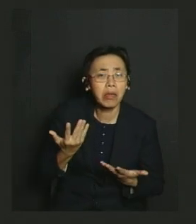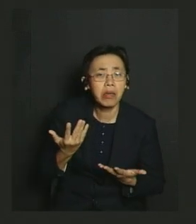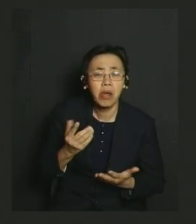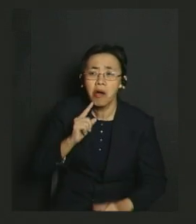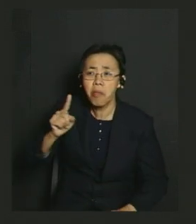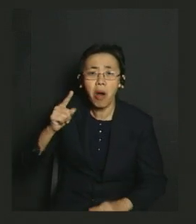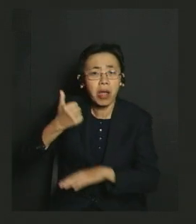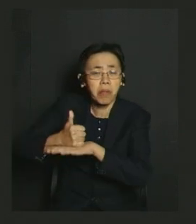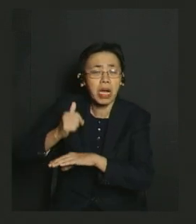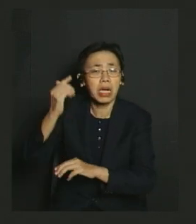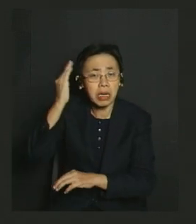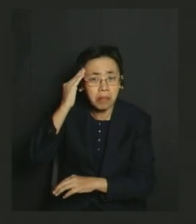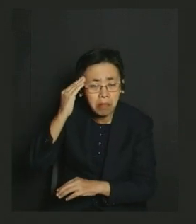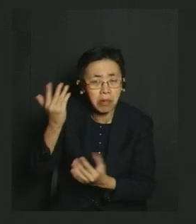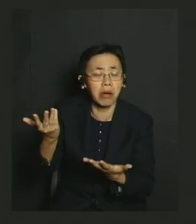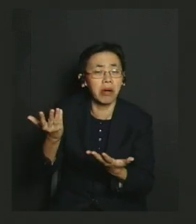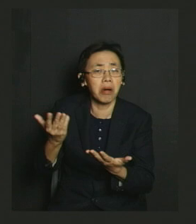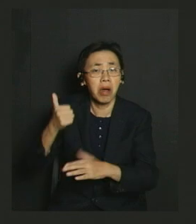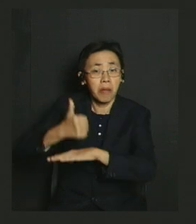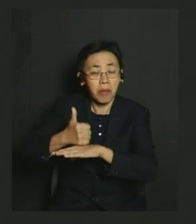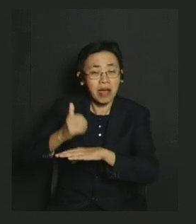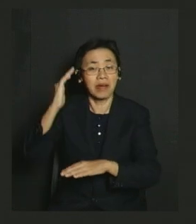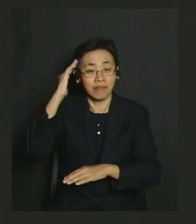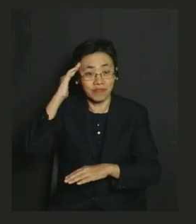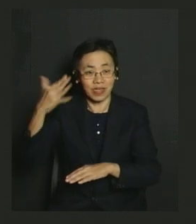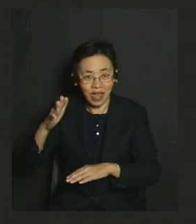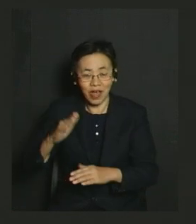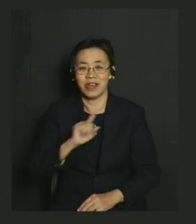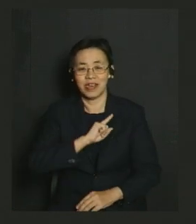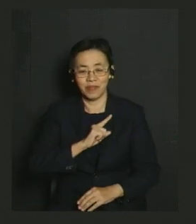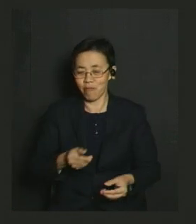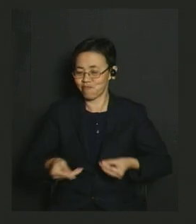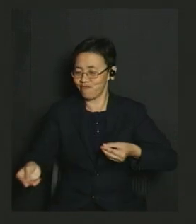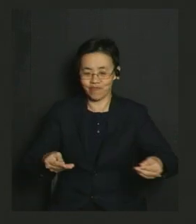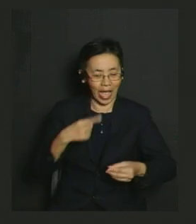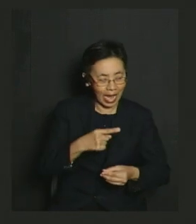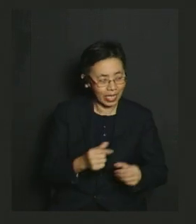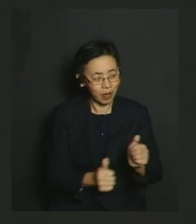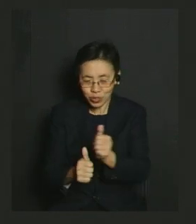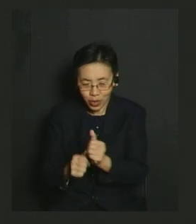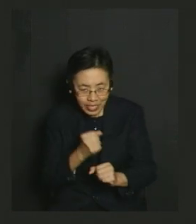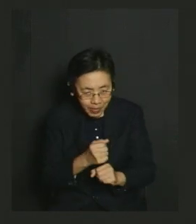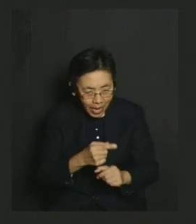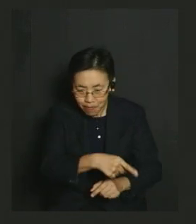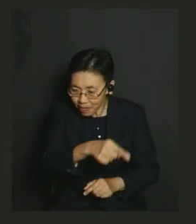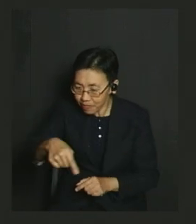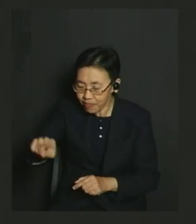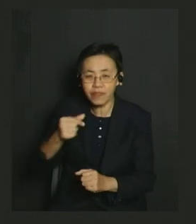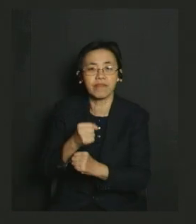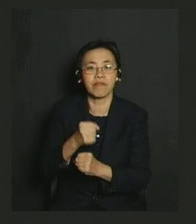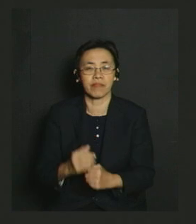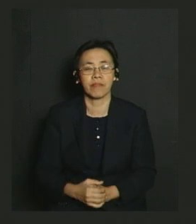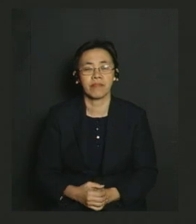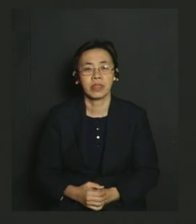deputy governor, and then we have so many silo. I think take more than a month to